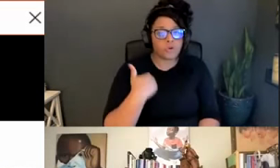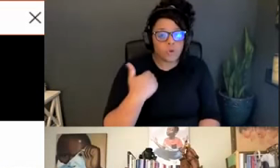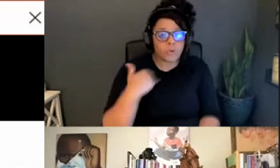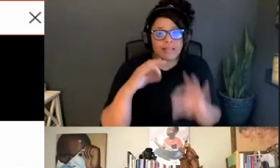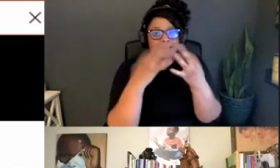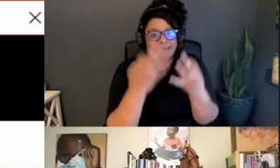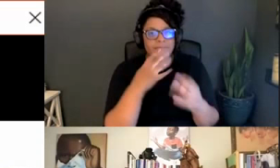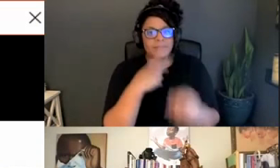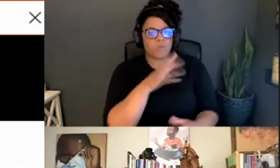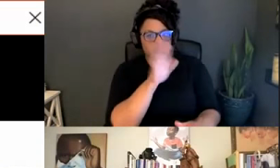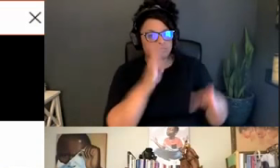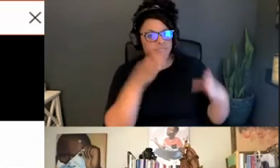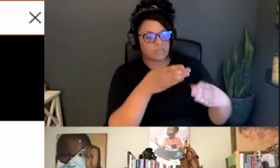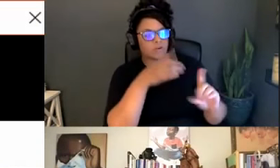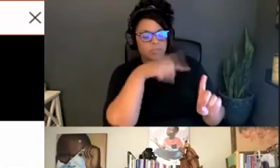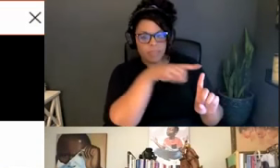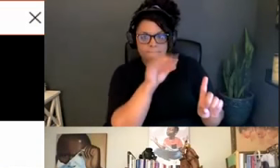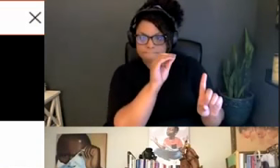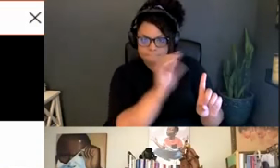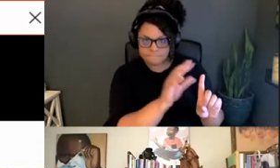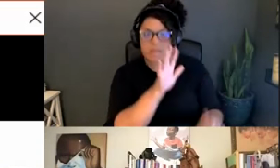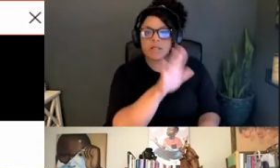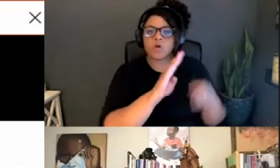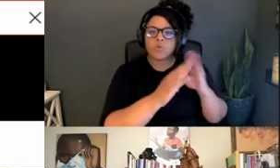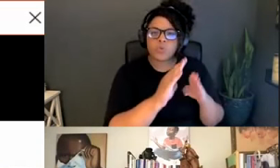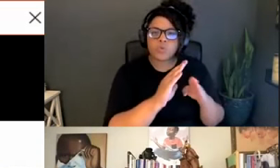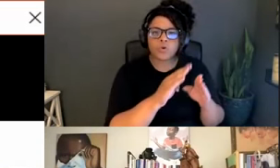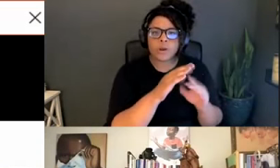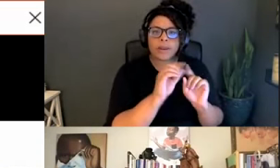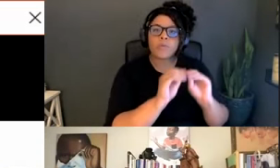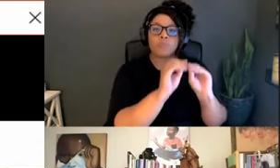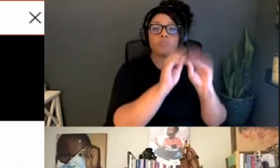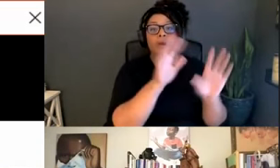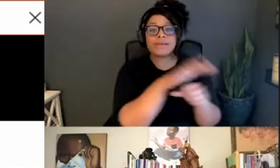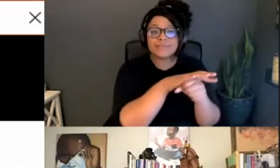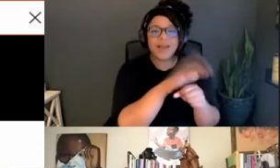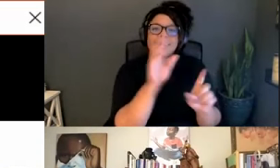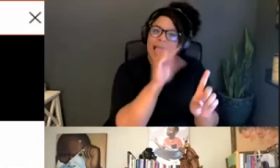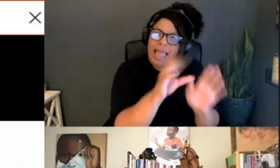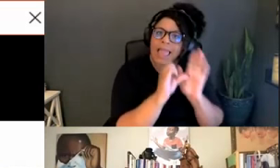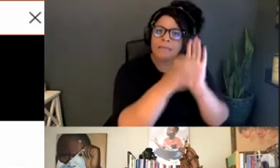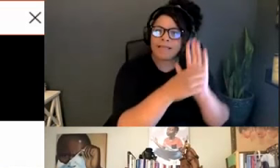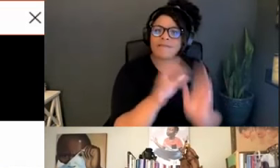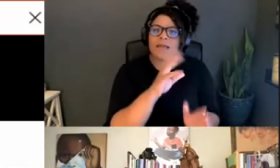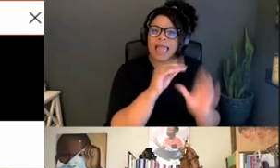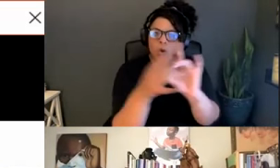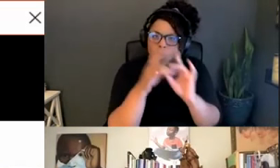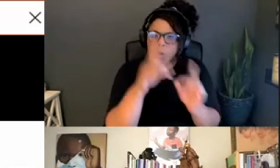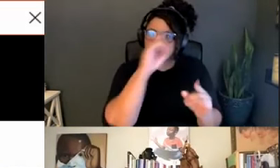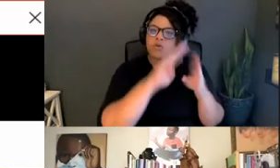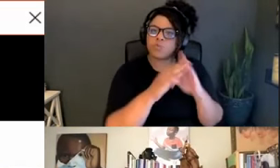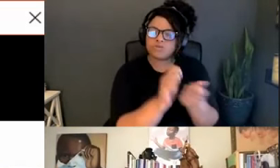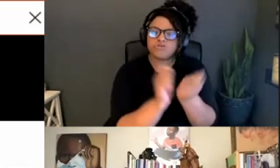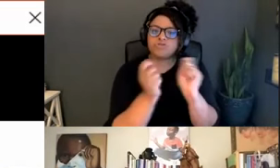amplify those community bright spots, and educate, advocate, and coordinate for change. And so we're so excited you're all here today